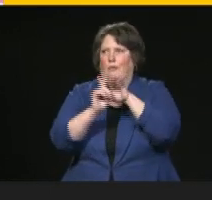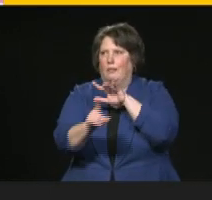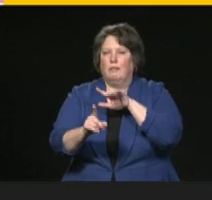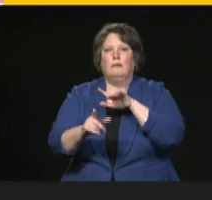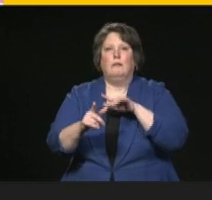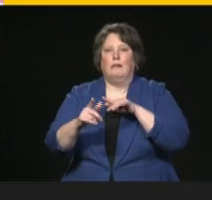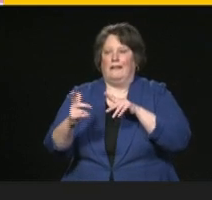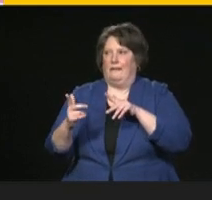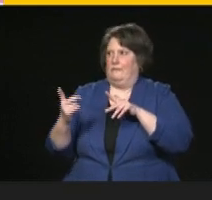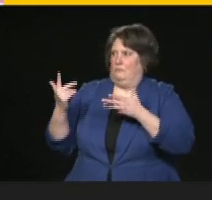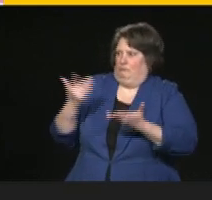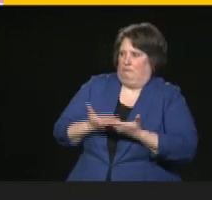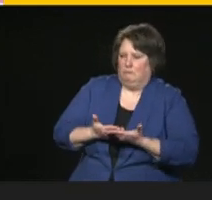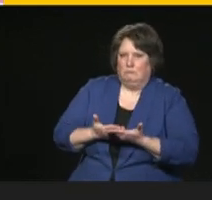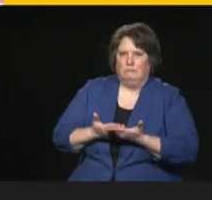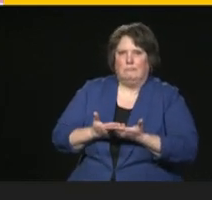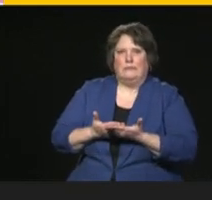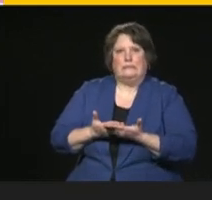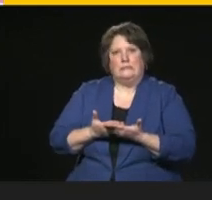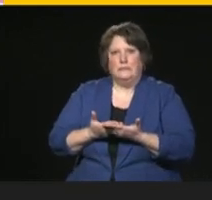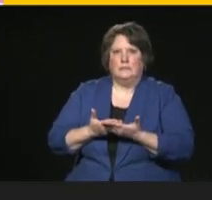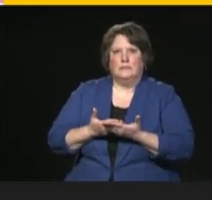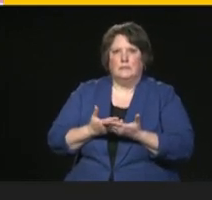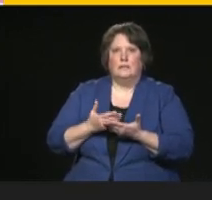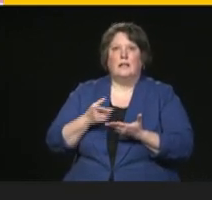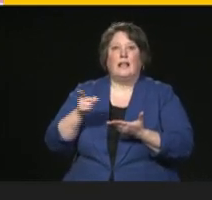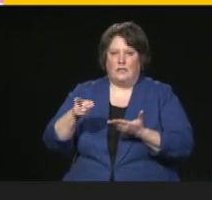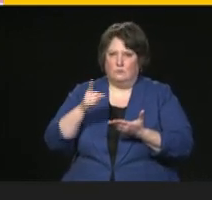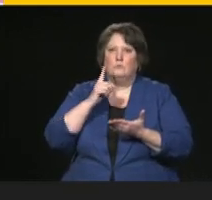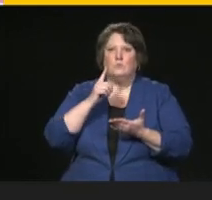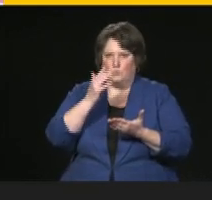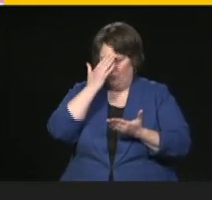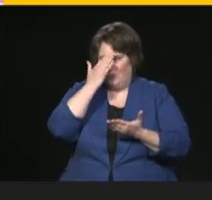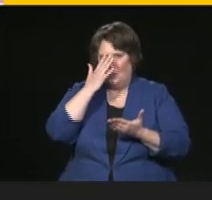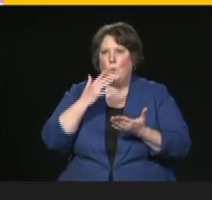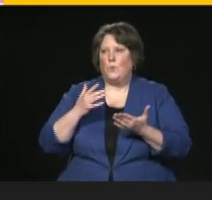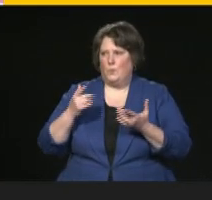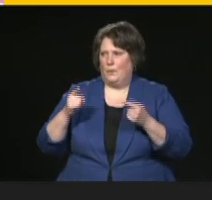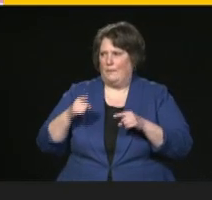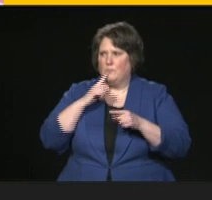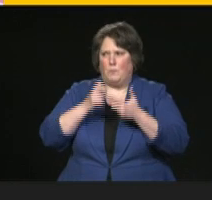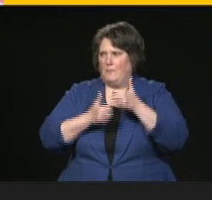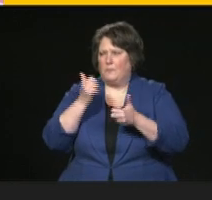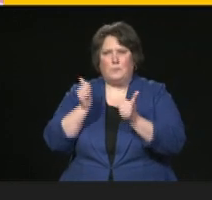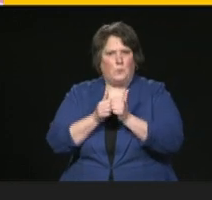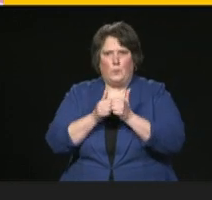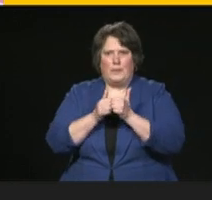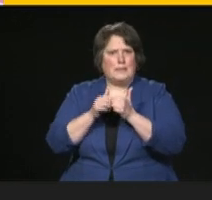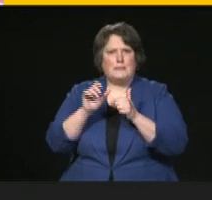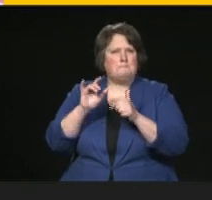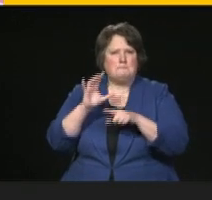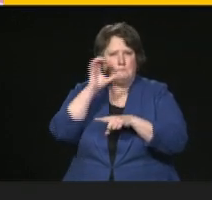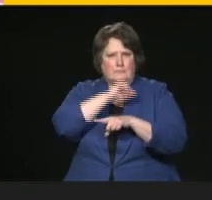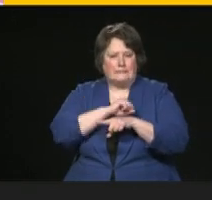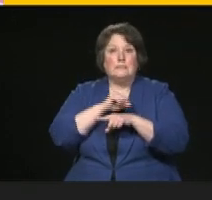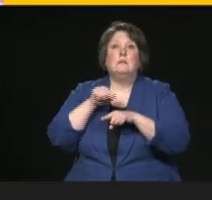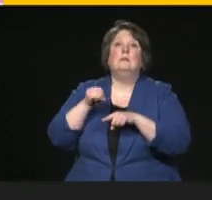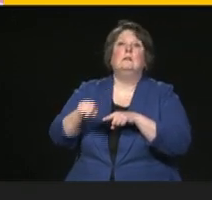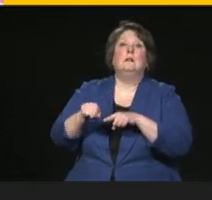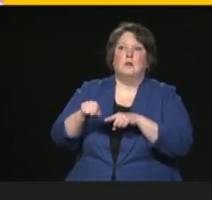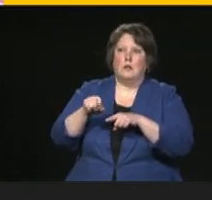of refoulement, and it was and continues to be important for Canada to